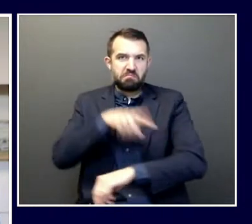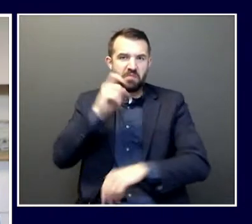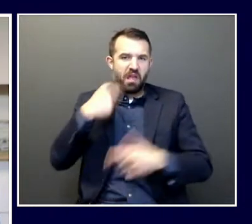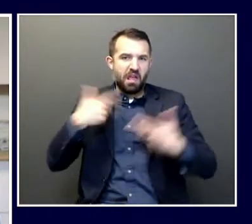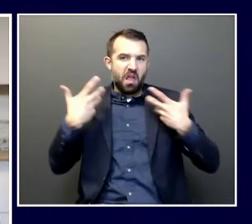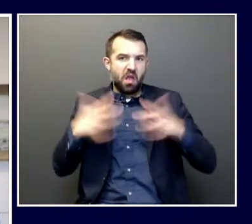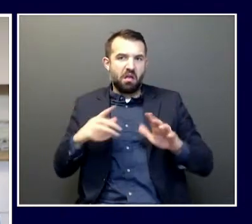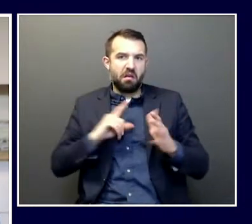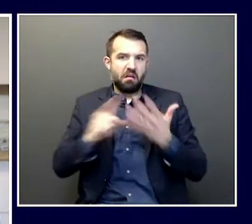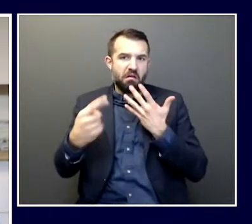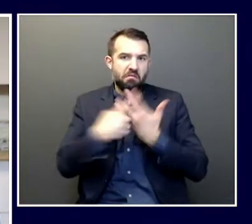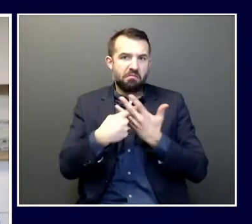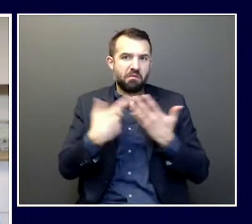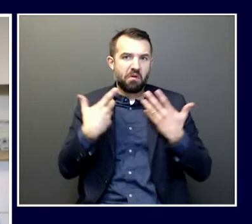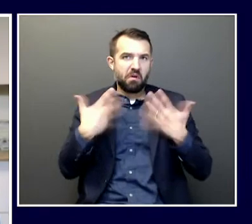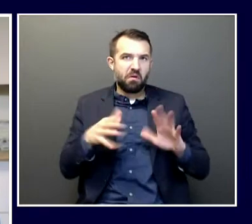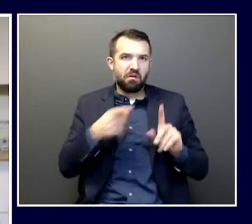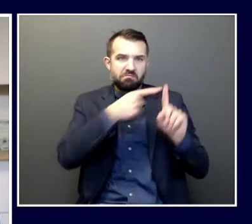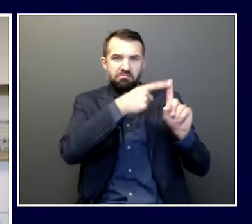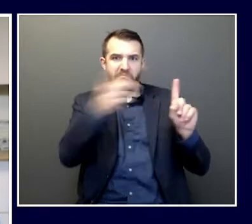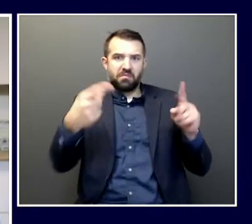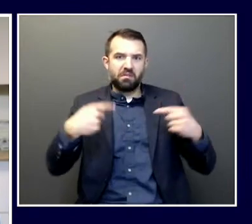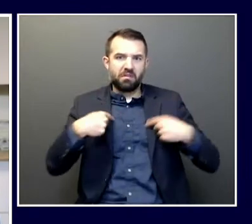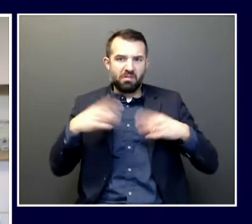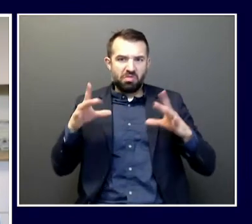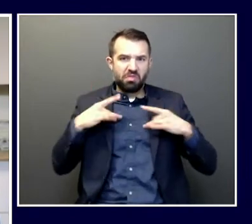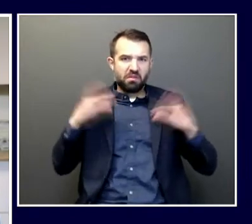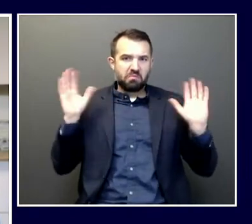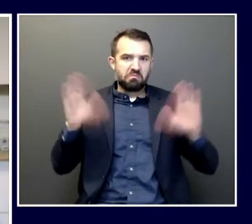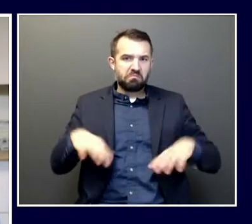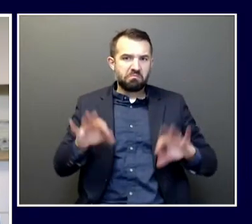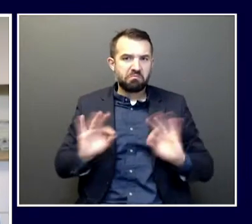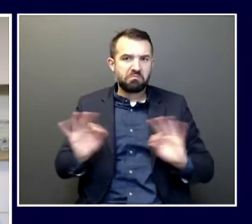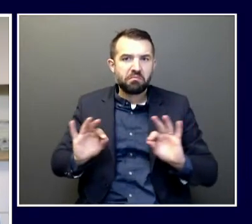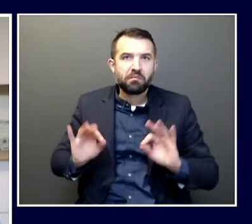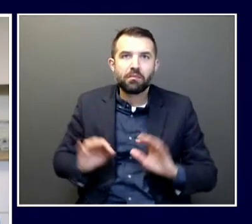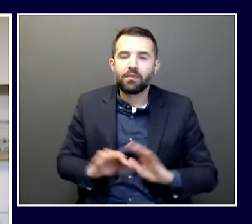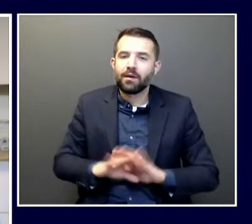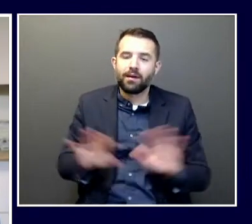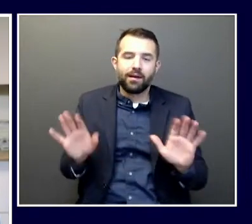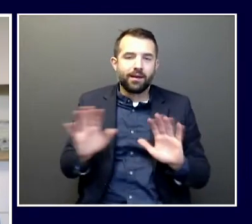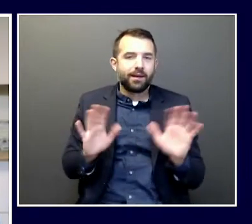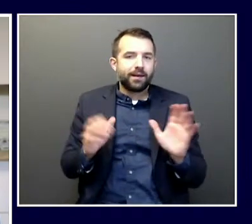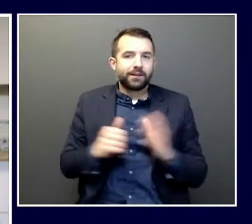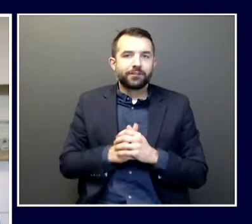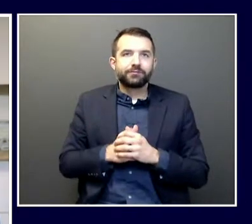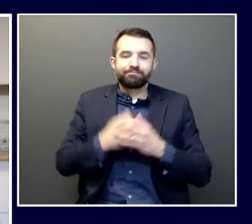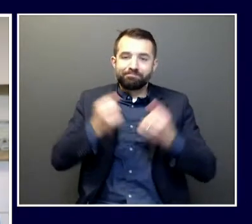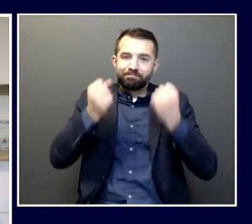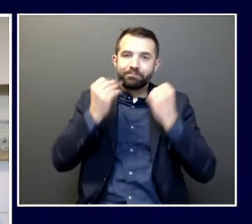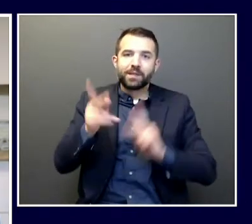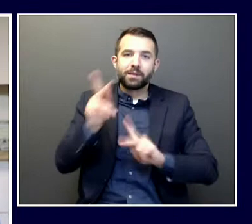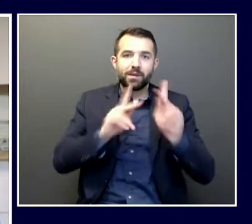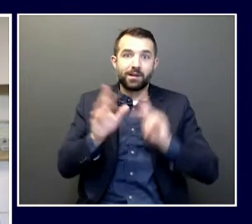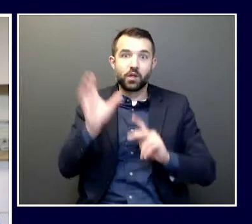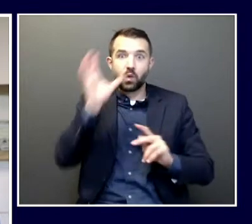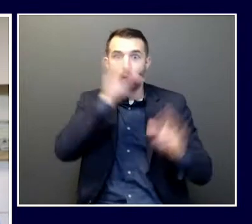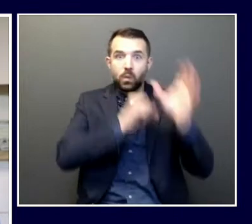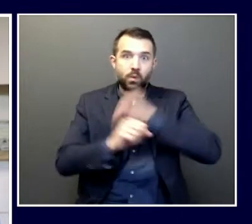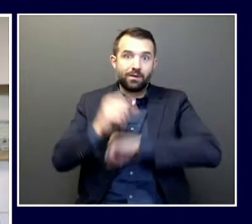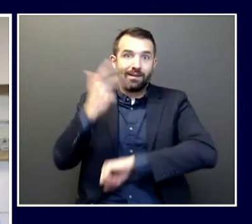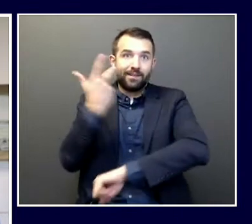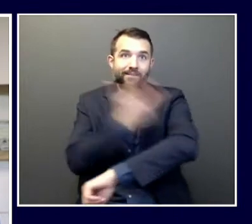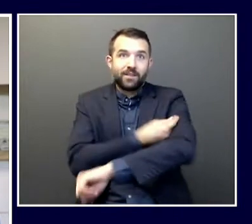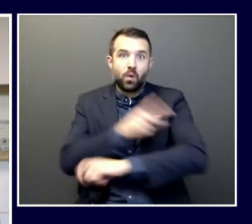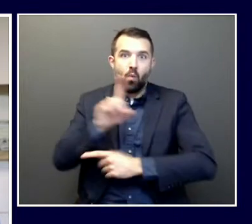A lot of folks were under the assumption that the vaccines were 100% effective.